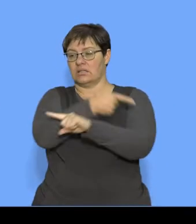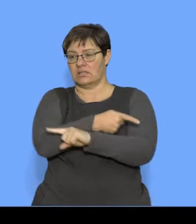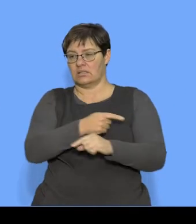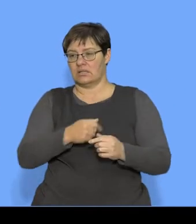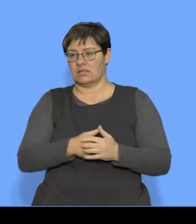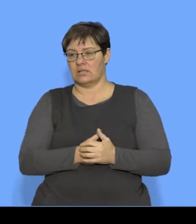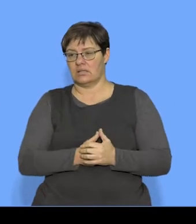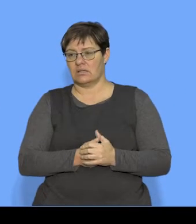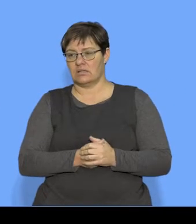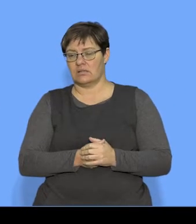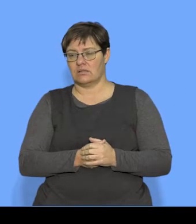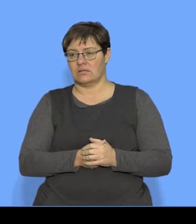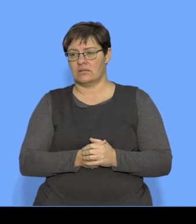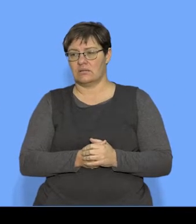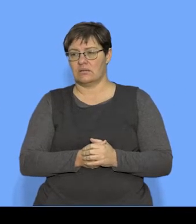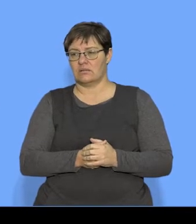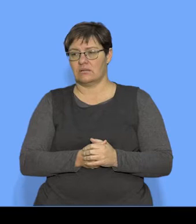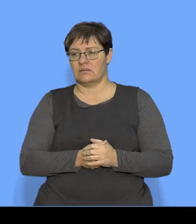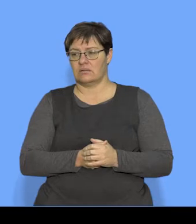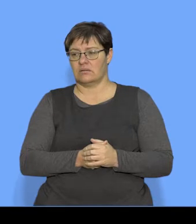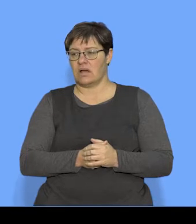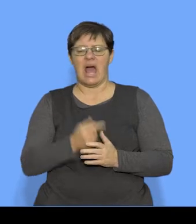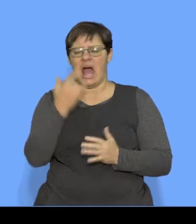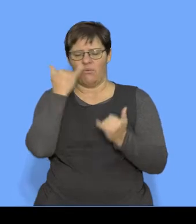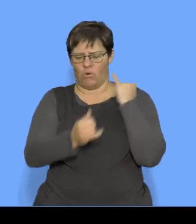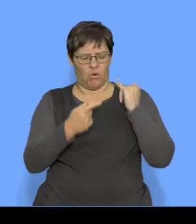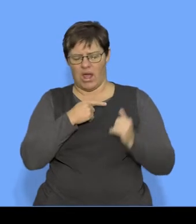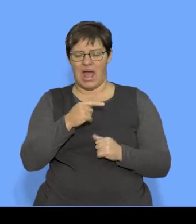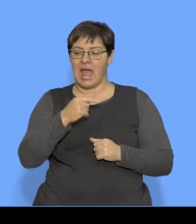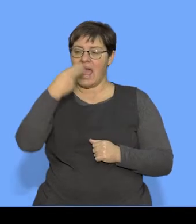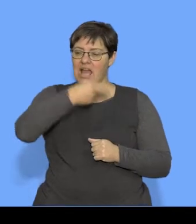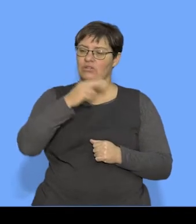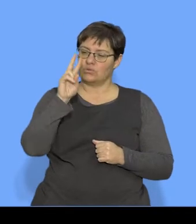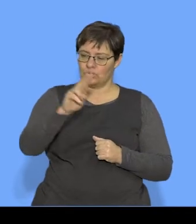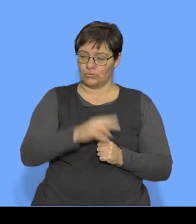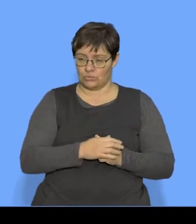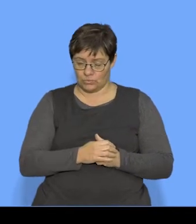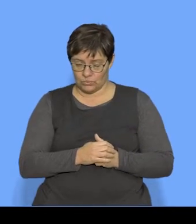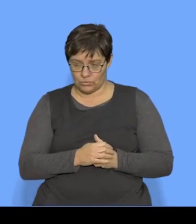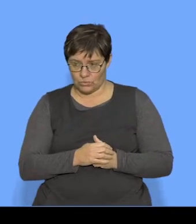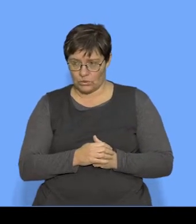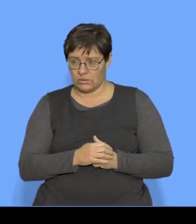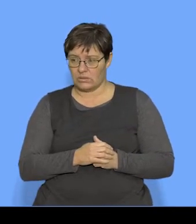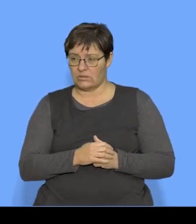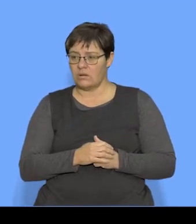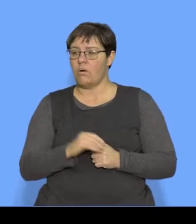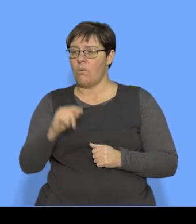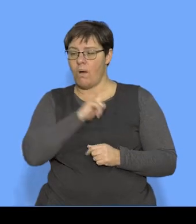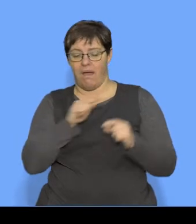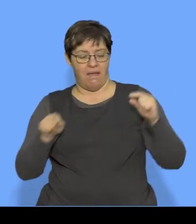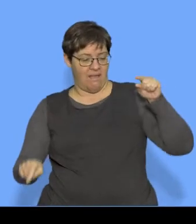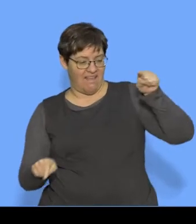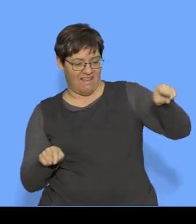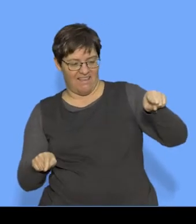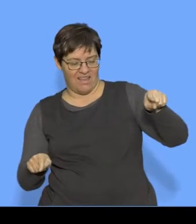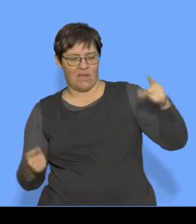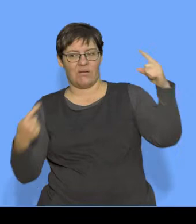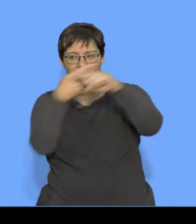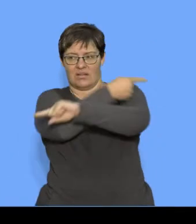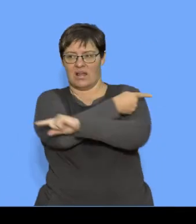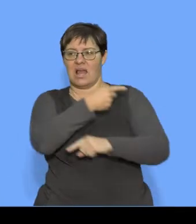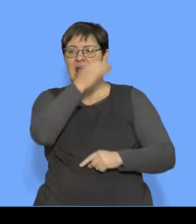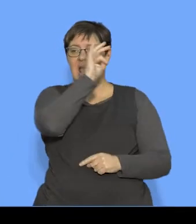angles. It's actually H2, not H1, right? And that will still be, the reason will be